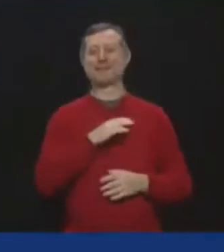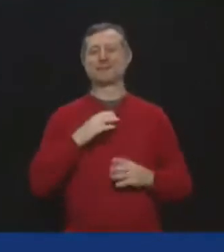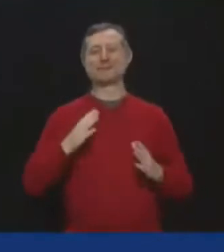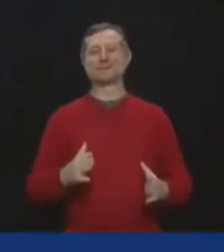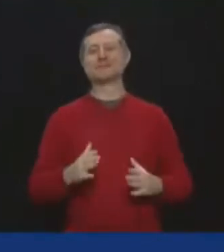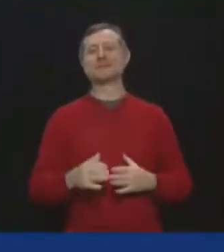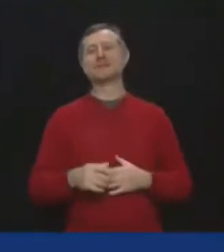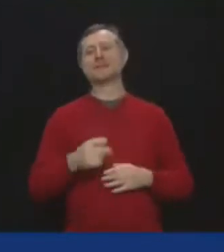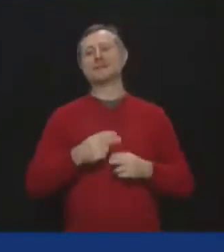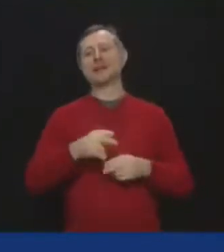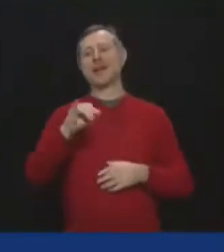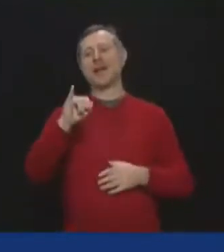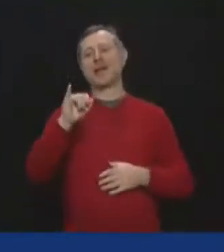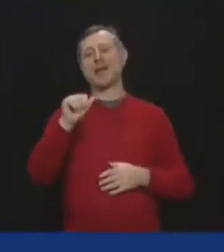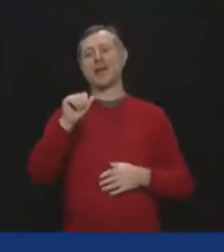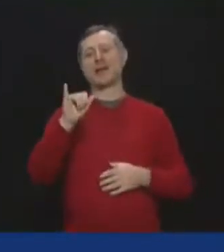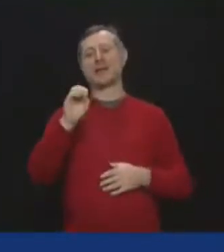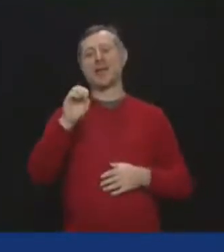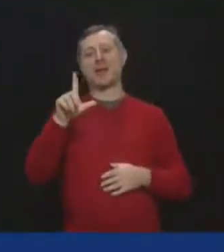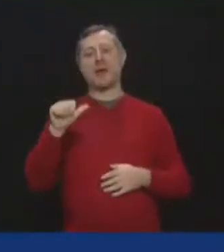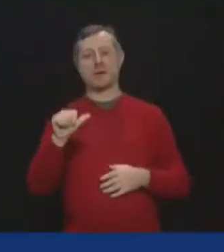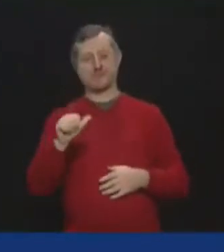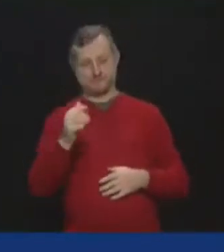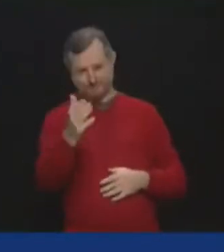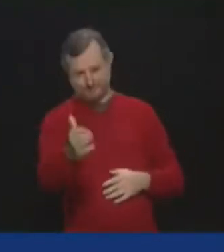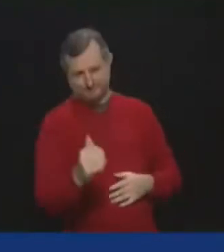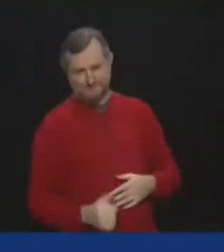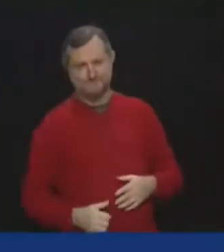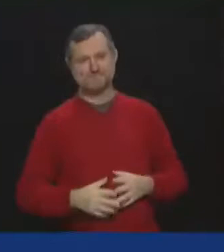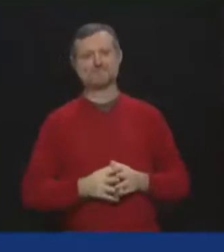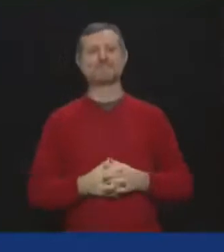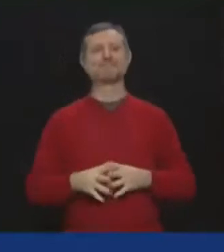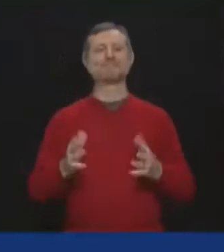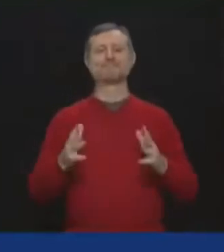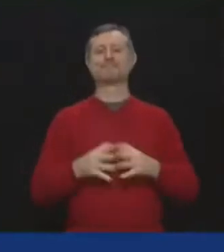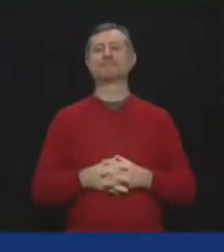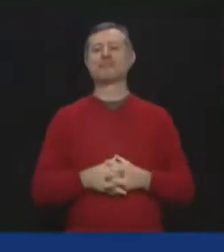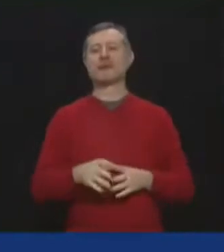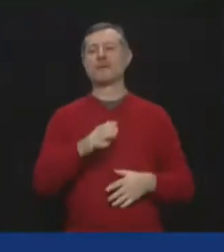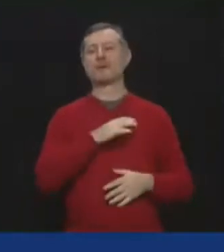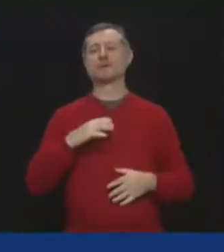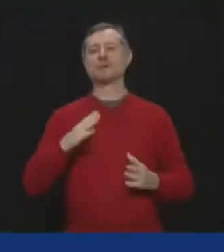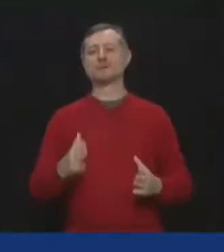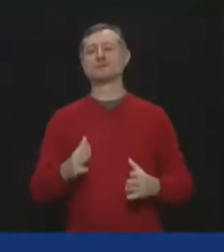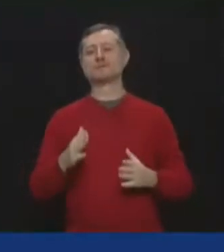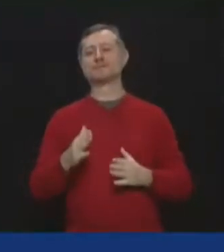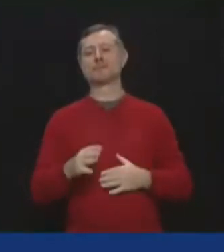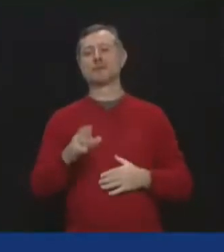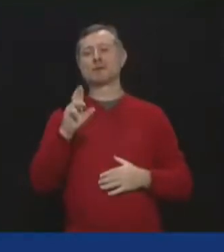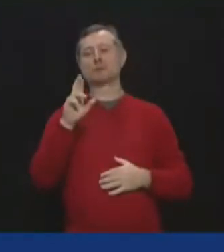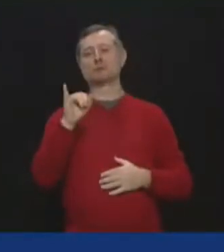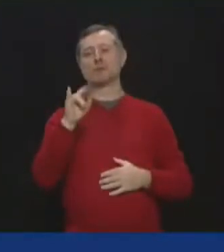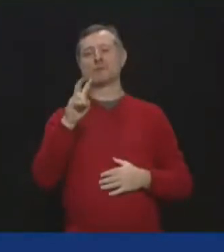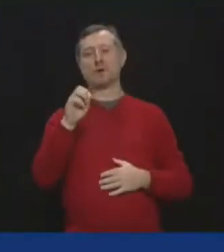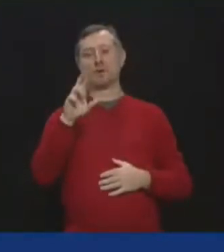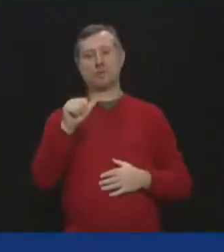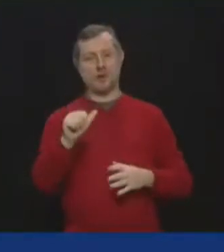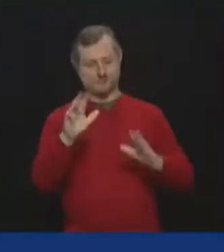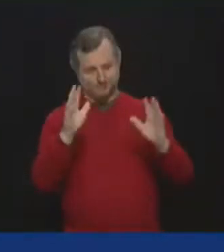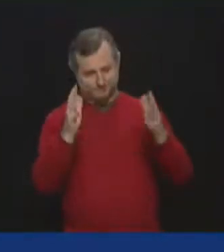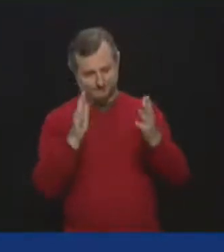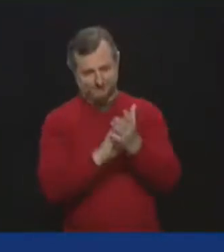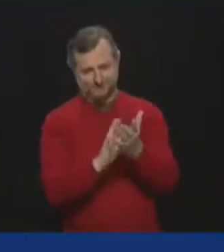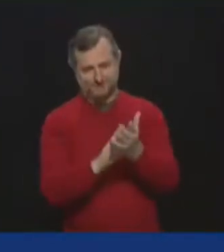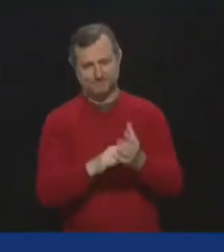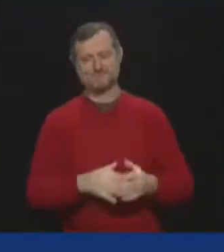Diana Ayala. Okay. Council Member Carolina Rivera. Carolina.